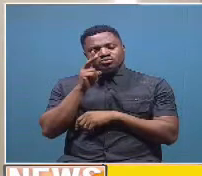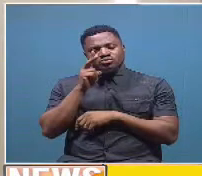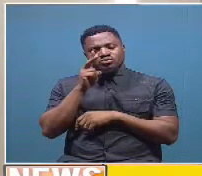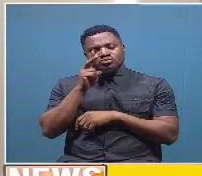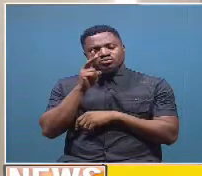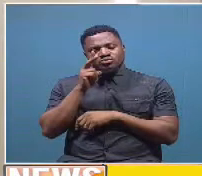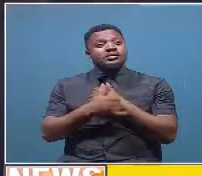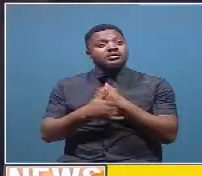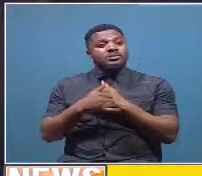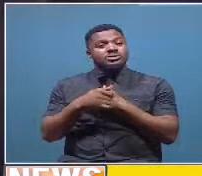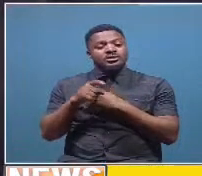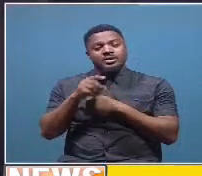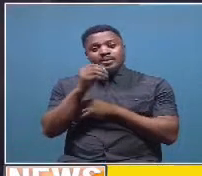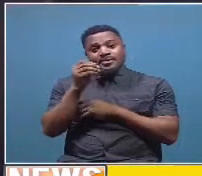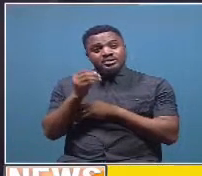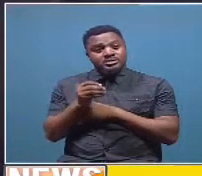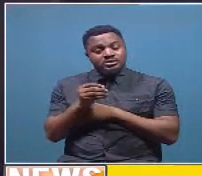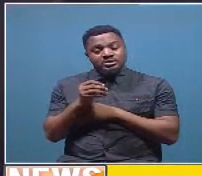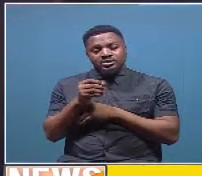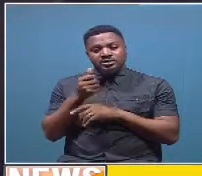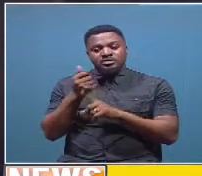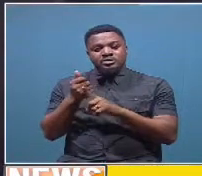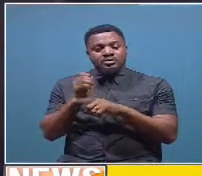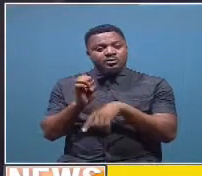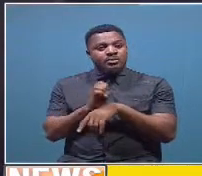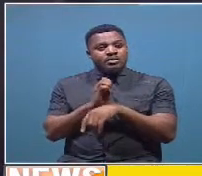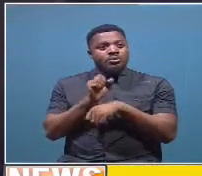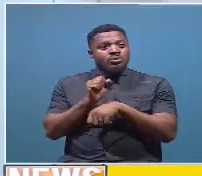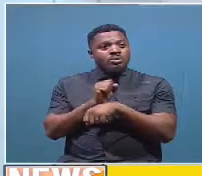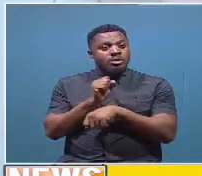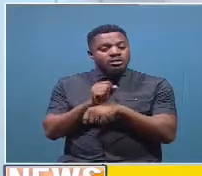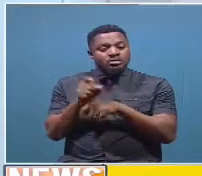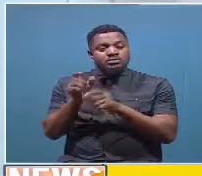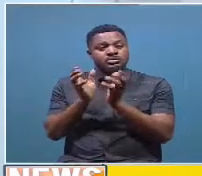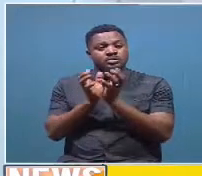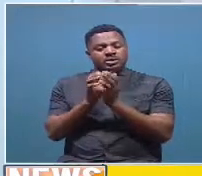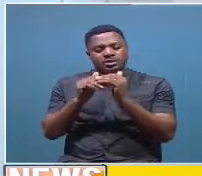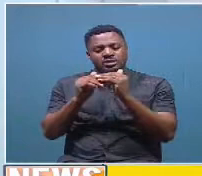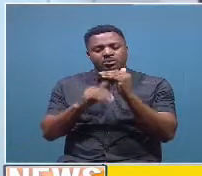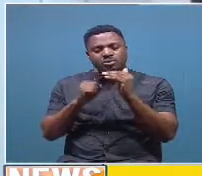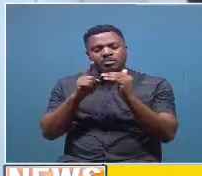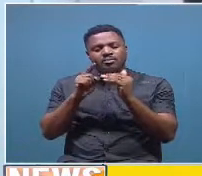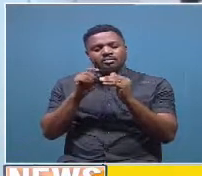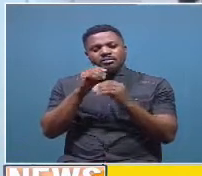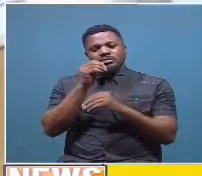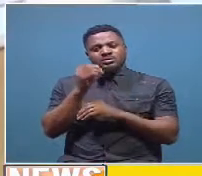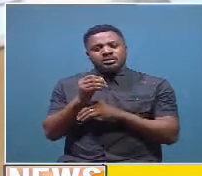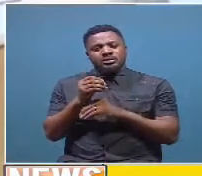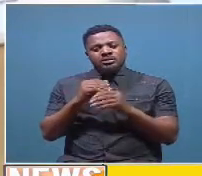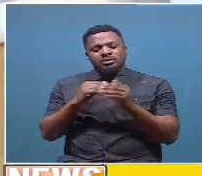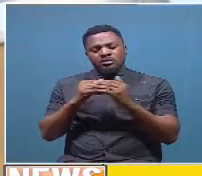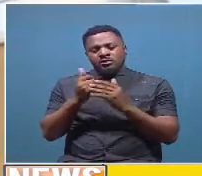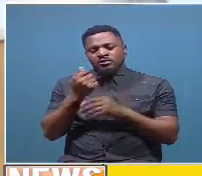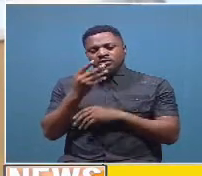country. The percentage of self-employed workers to the scheme is below 1%, made up